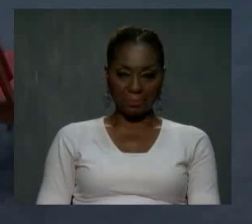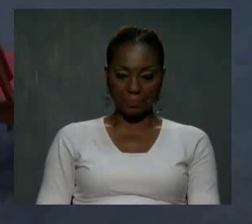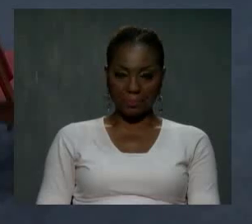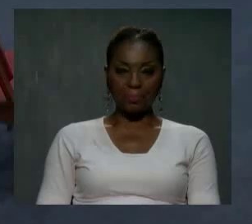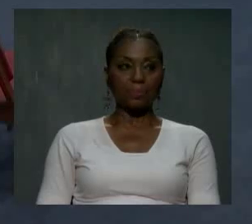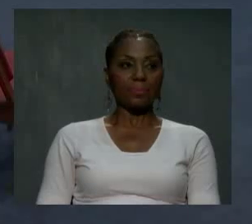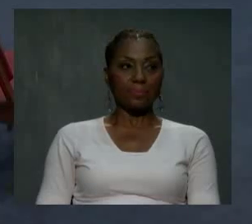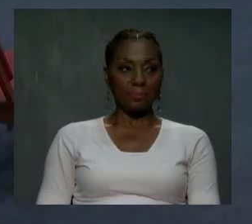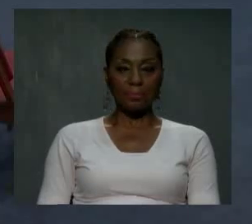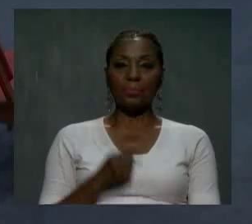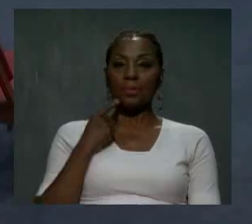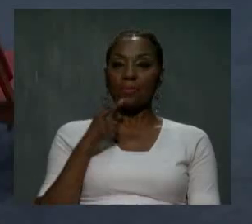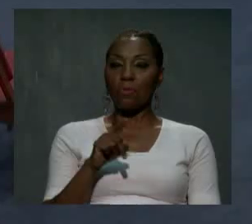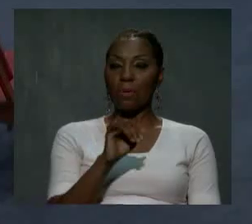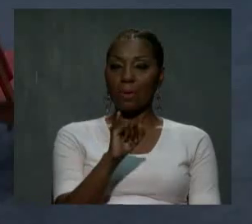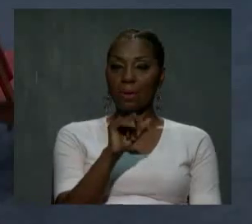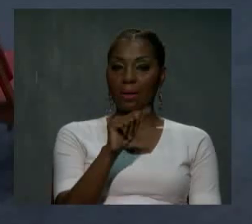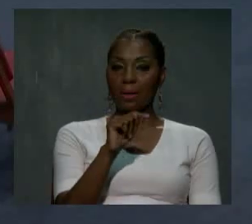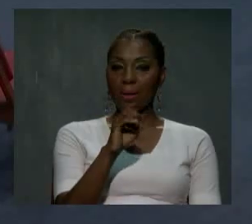Item 7.